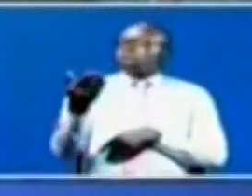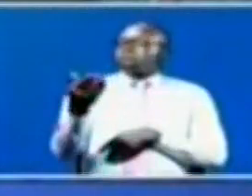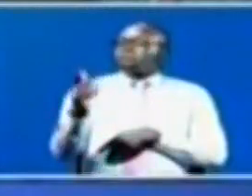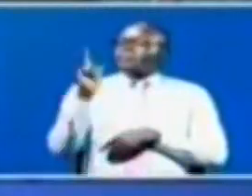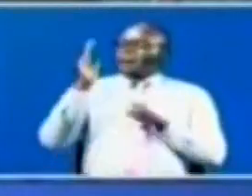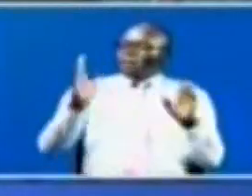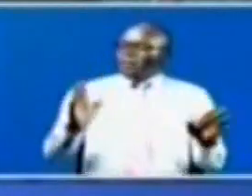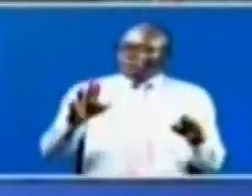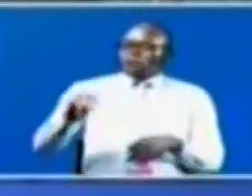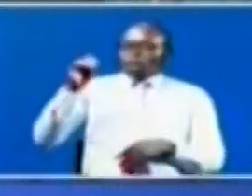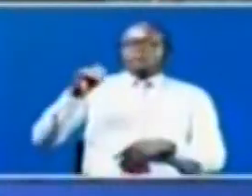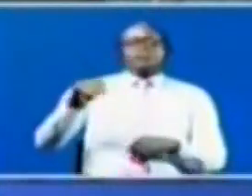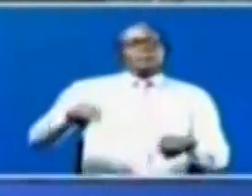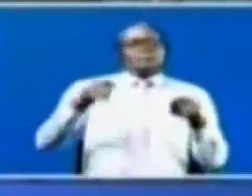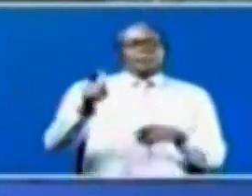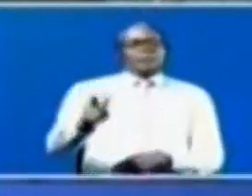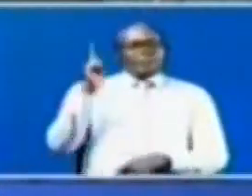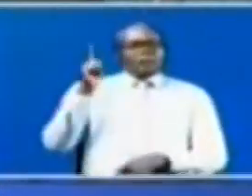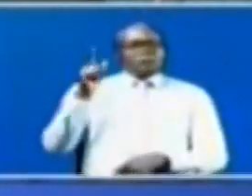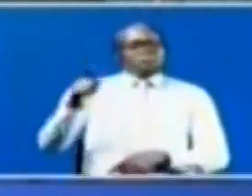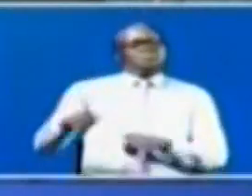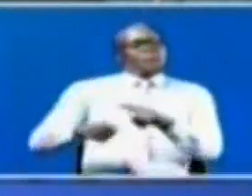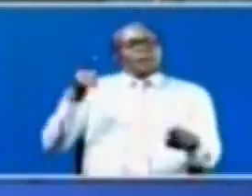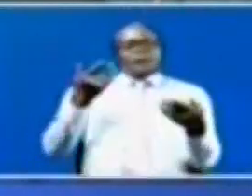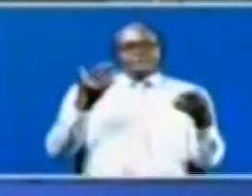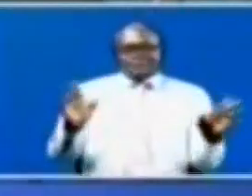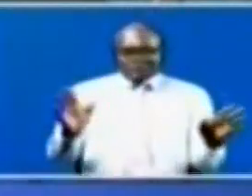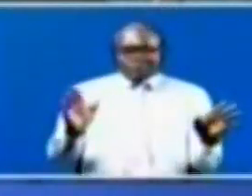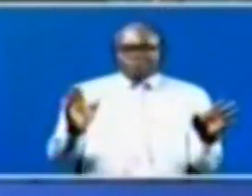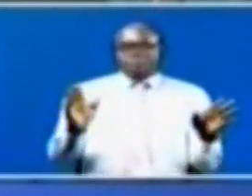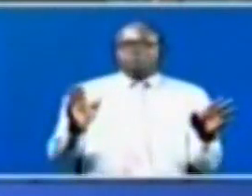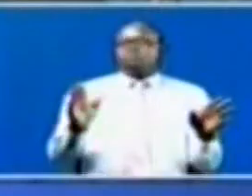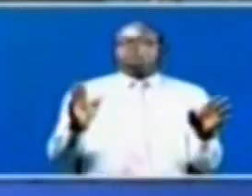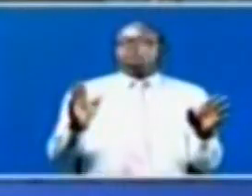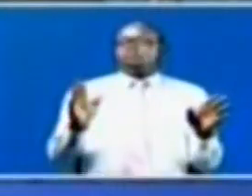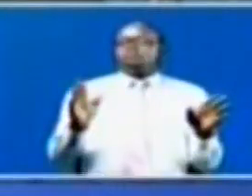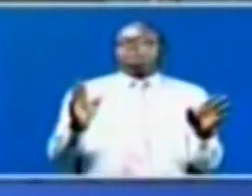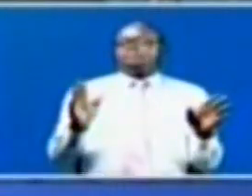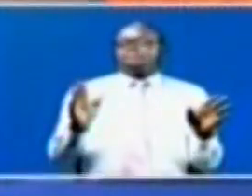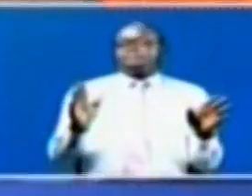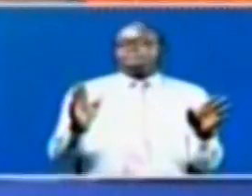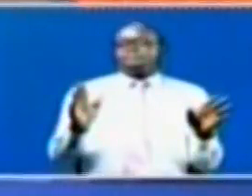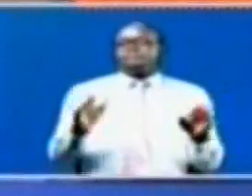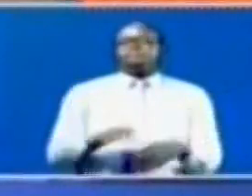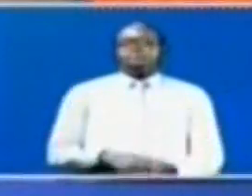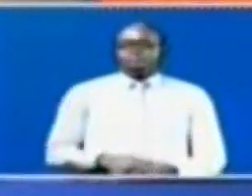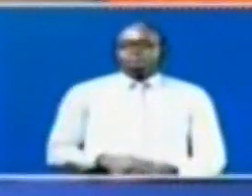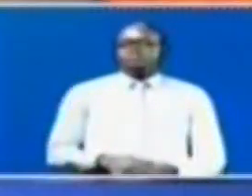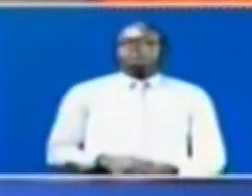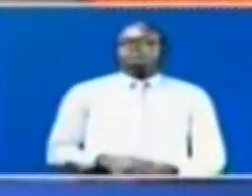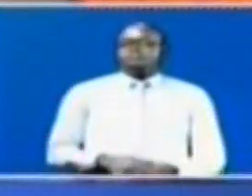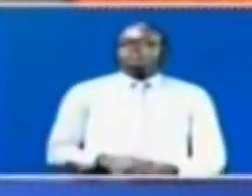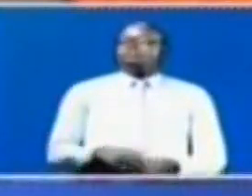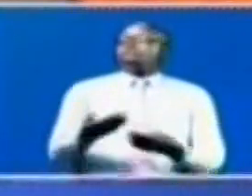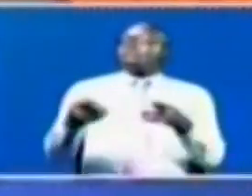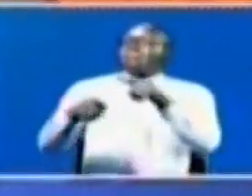to find him guilty of murder as charged and enter conviction accordingly. From the onset, murder